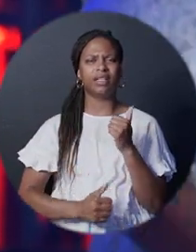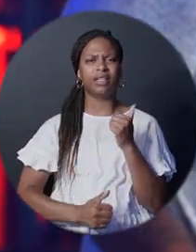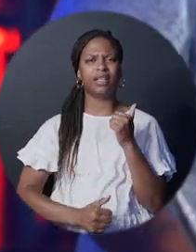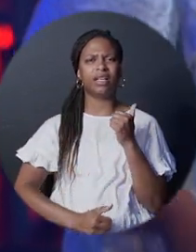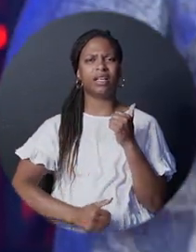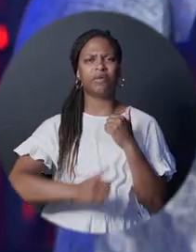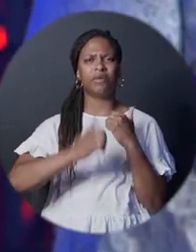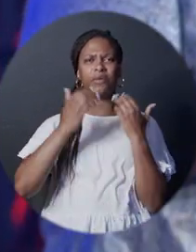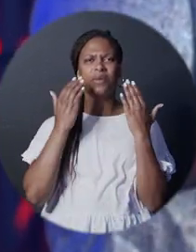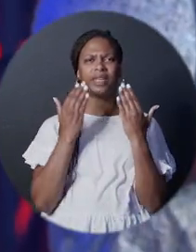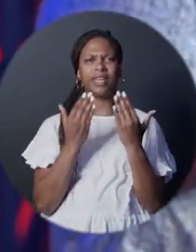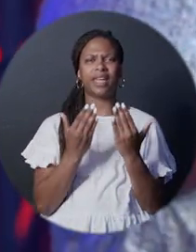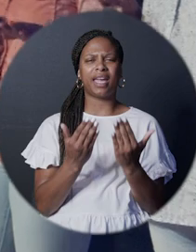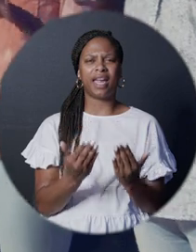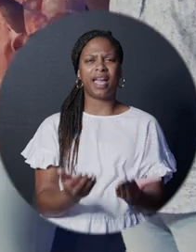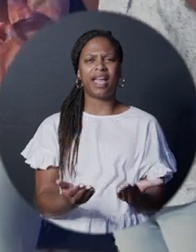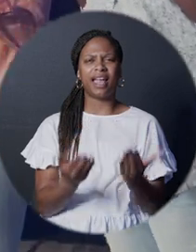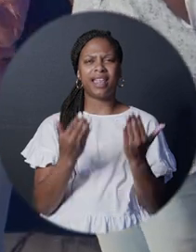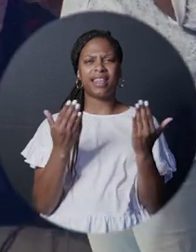him?